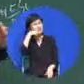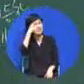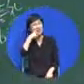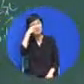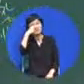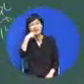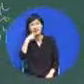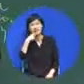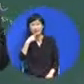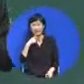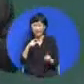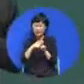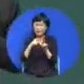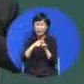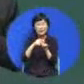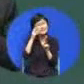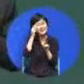singing.